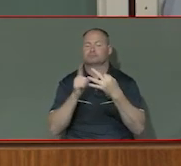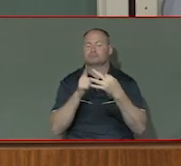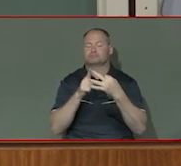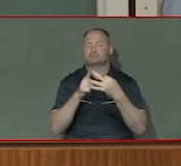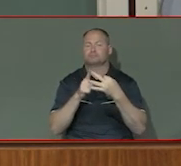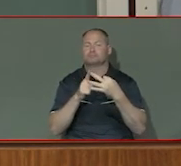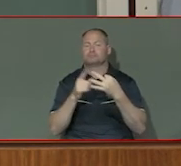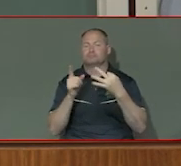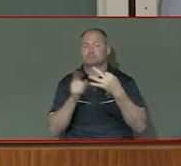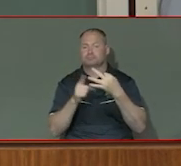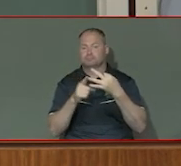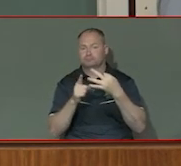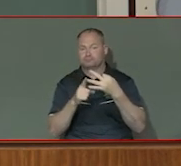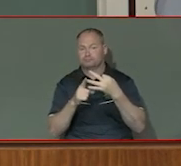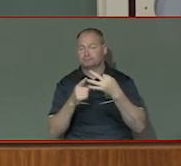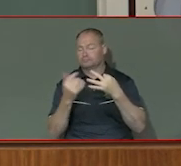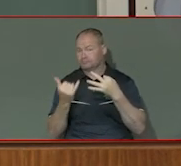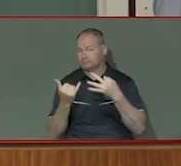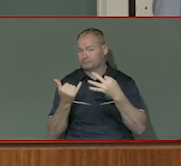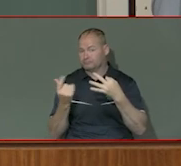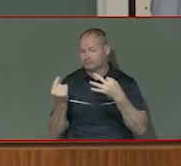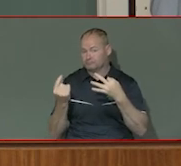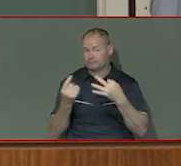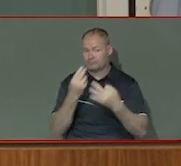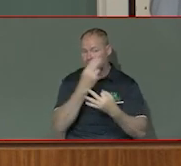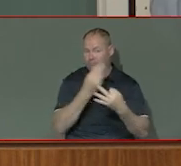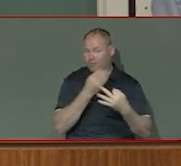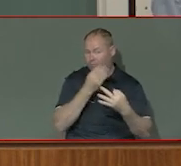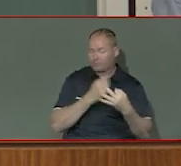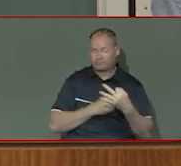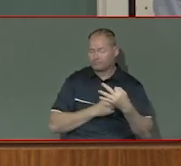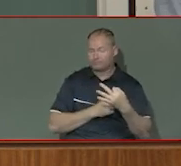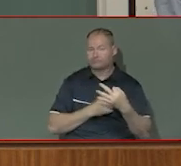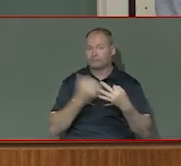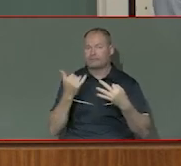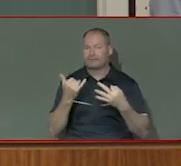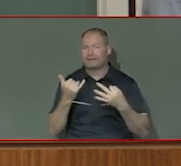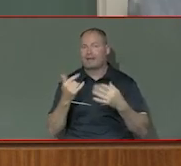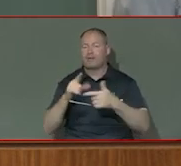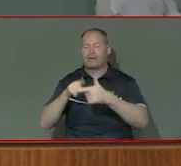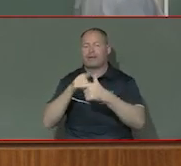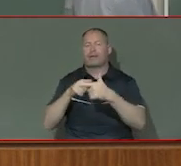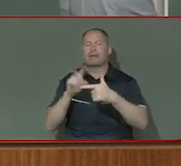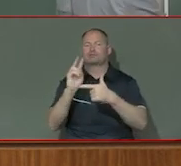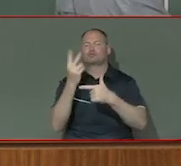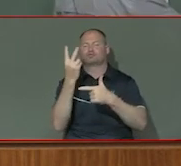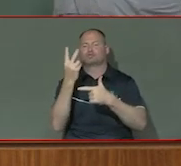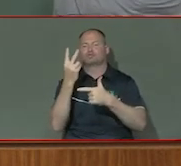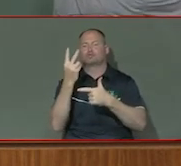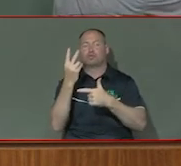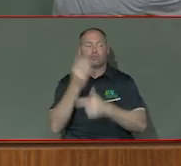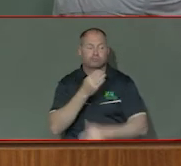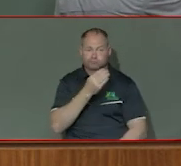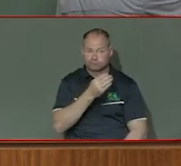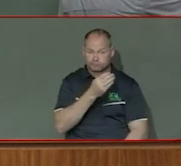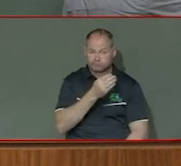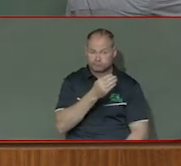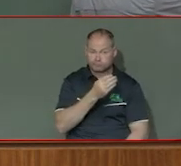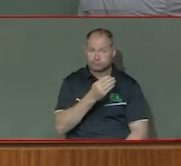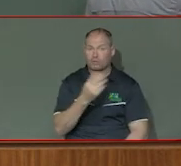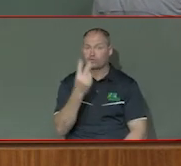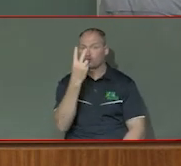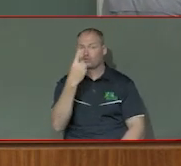is to make it acute. Is the acute angle in the diagram? No. Then we look for a double the angle in the diagram, 2